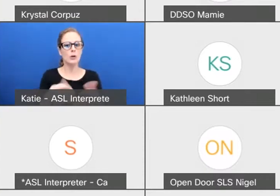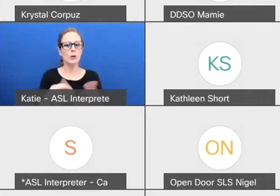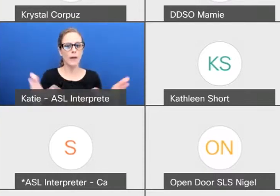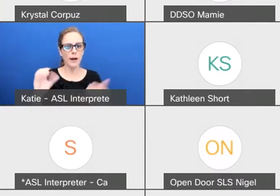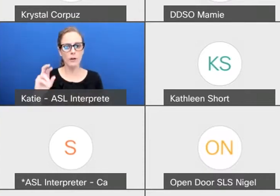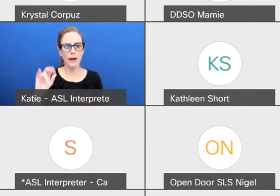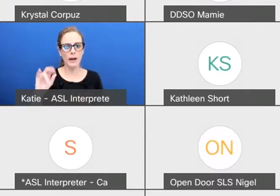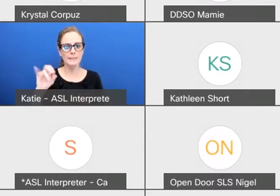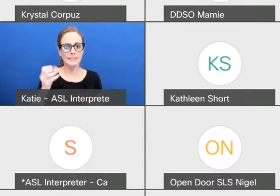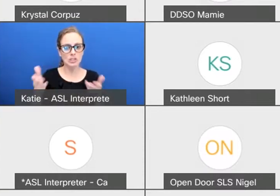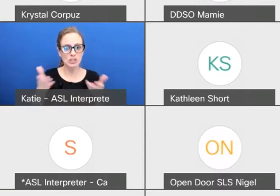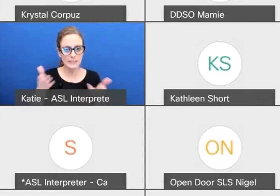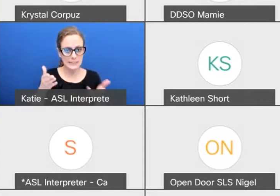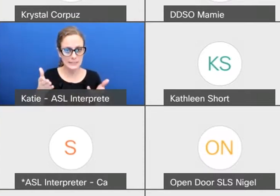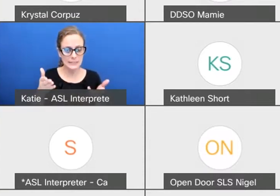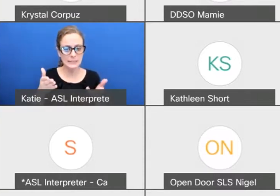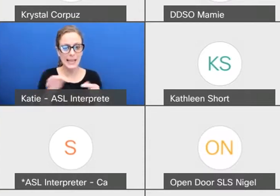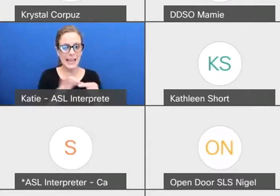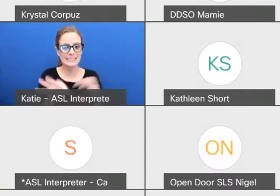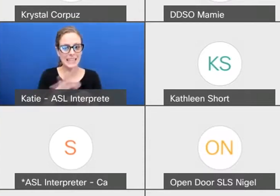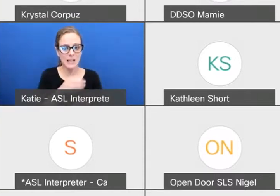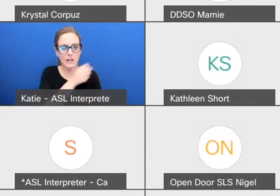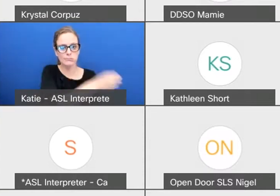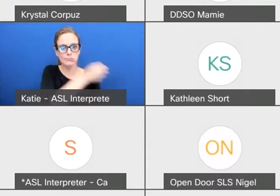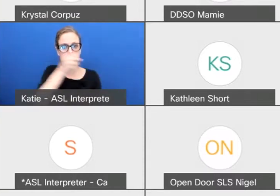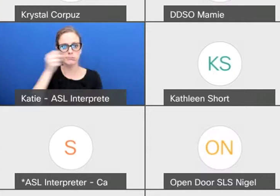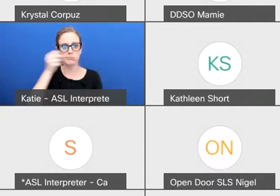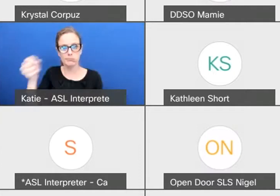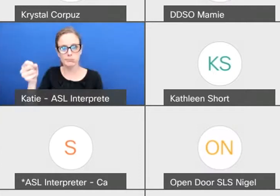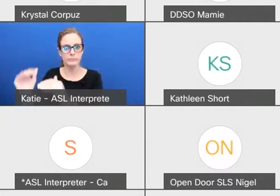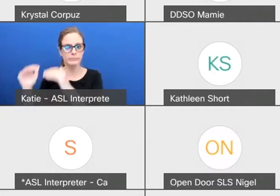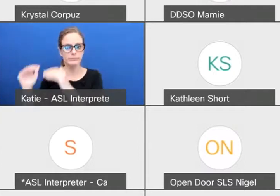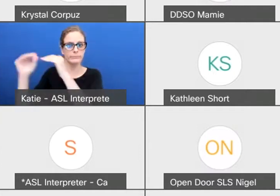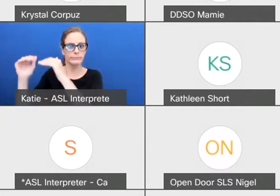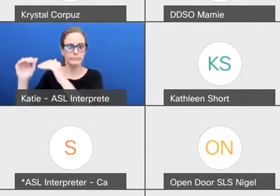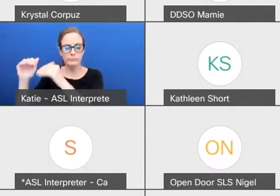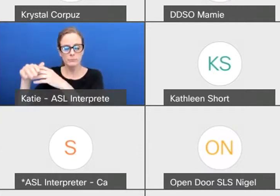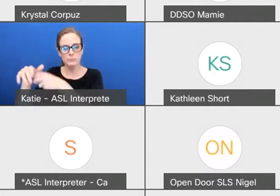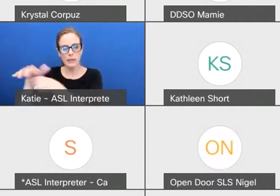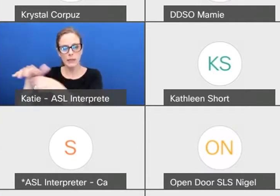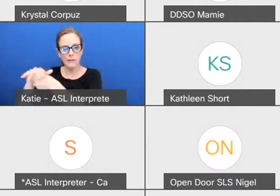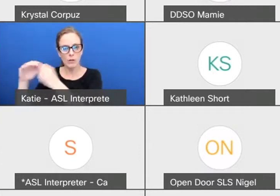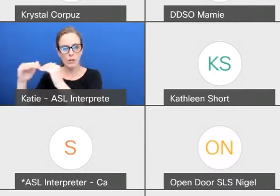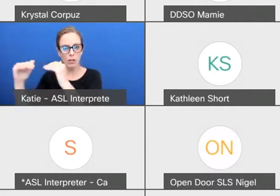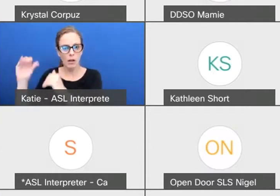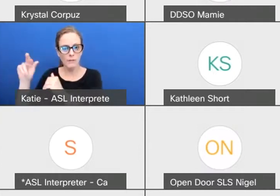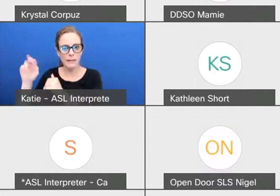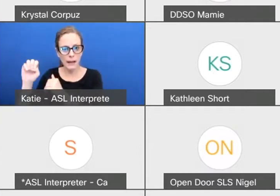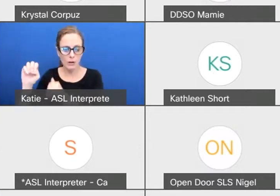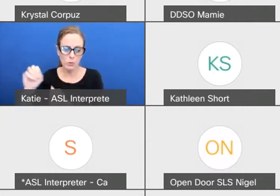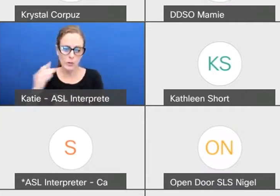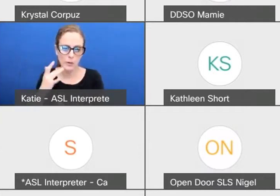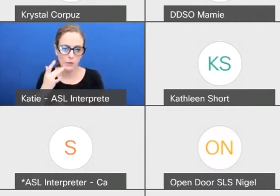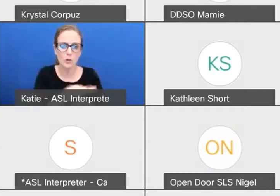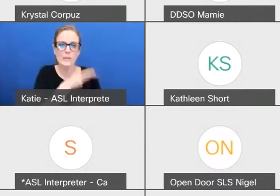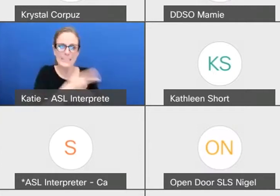in instead of a relocation to a higher level of care is really preferential. And again, when we talk about keeping